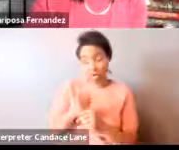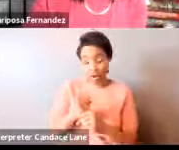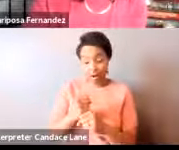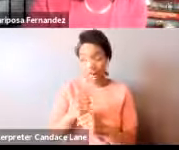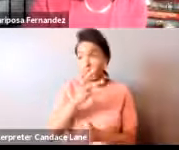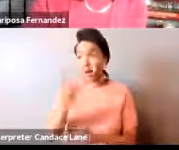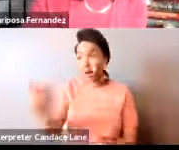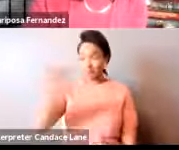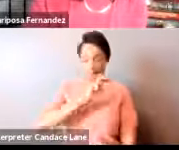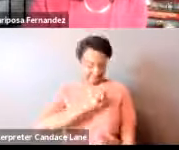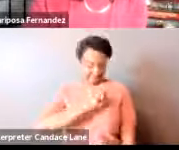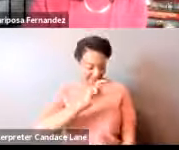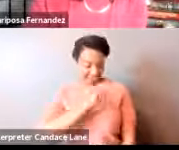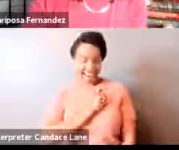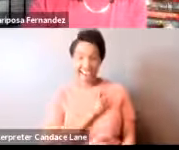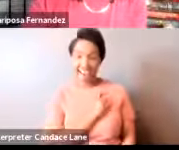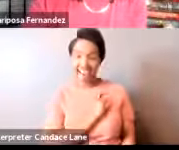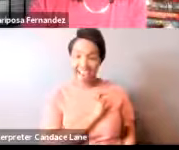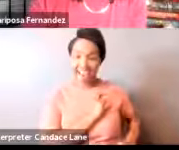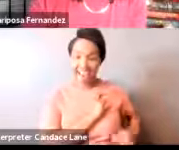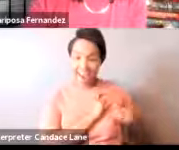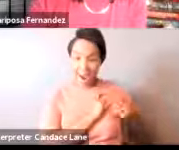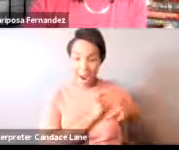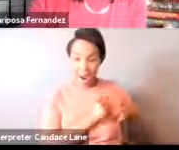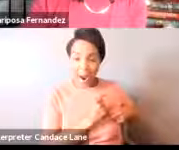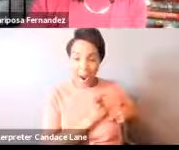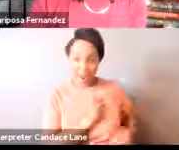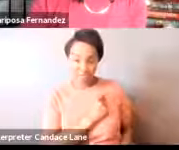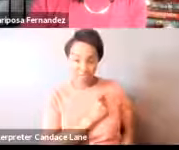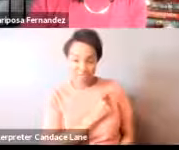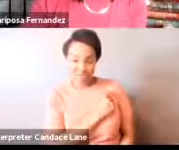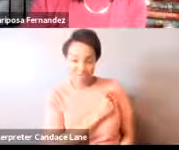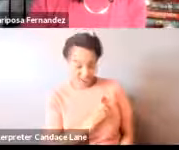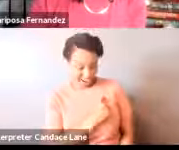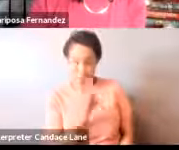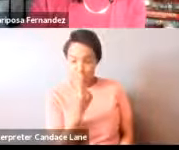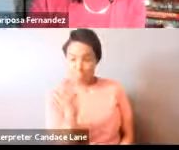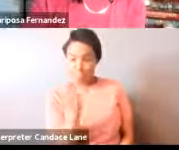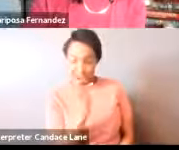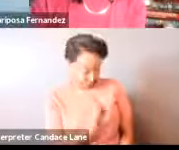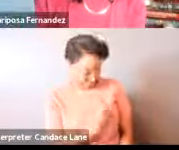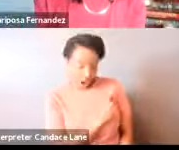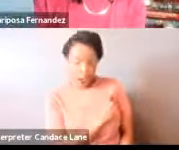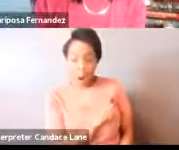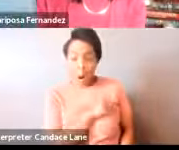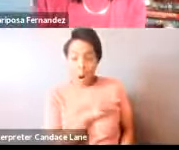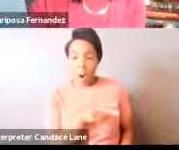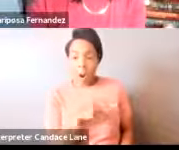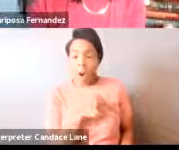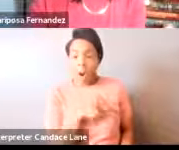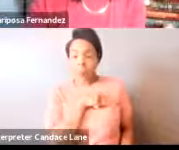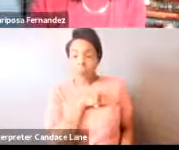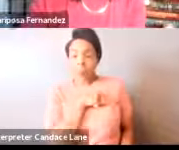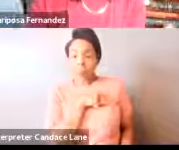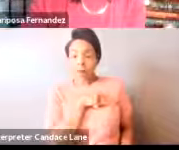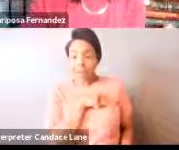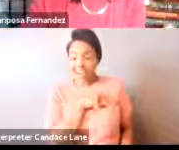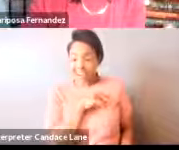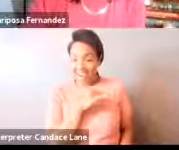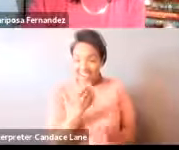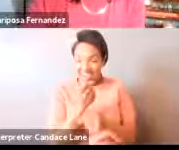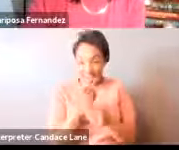button with bold green letters attached to a green satin ribbon that read, "Save the Children," that